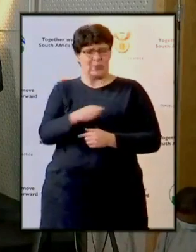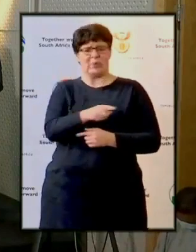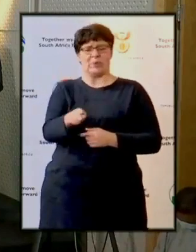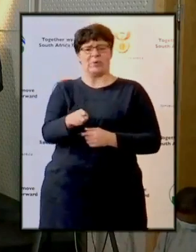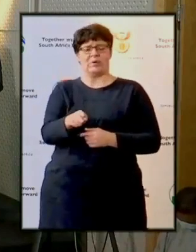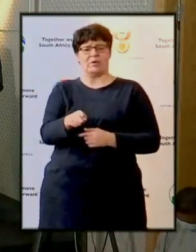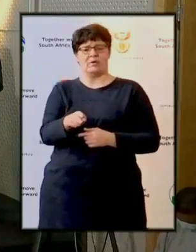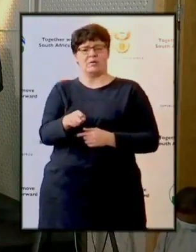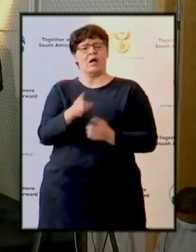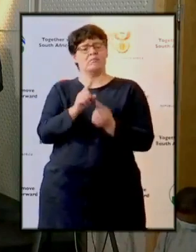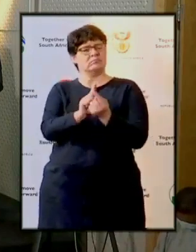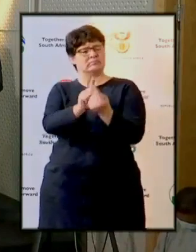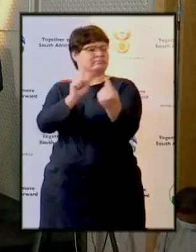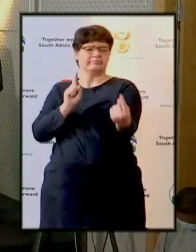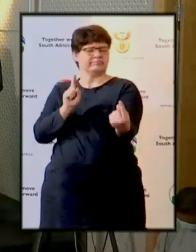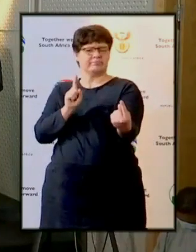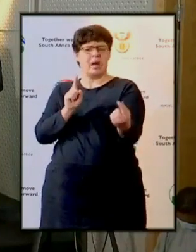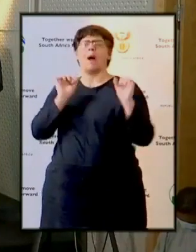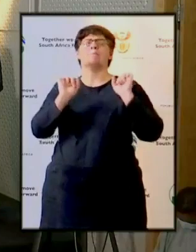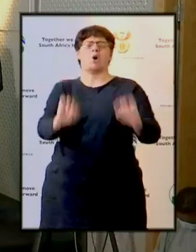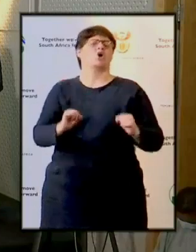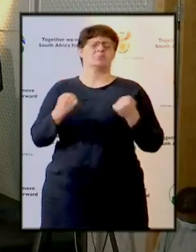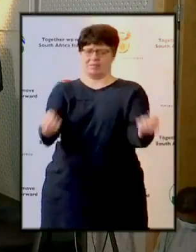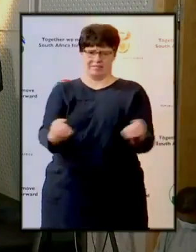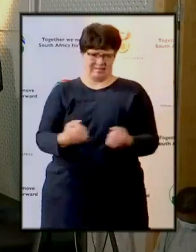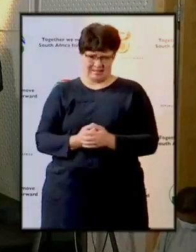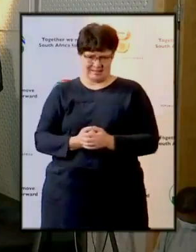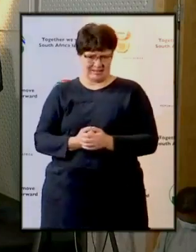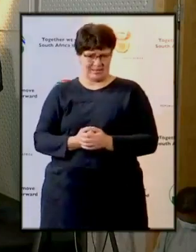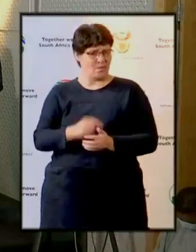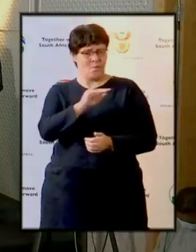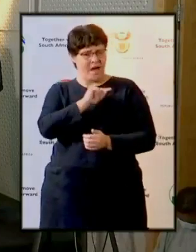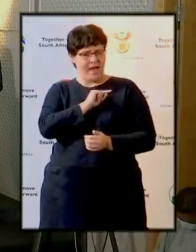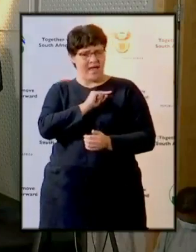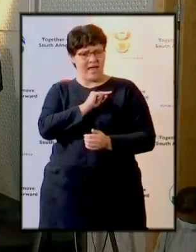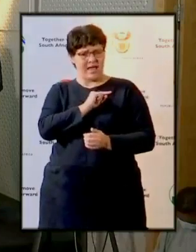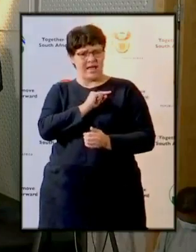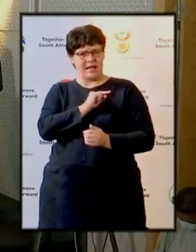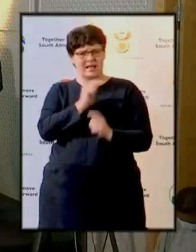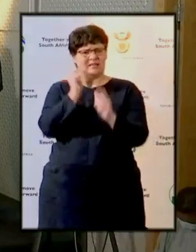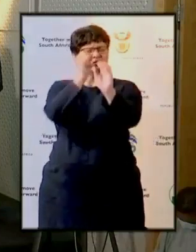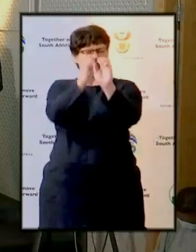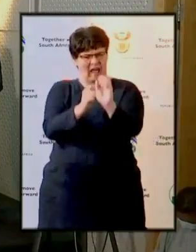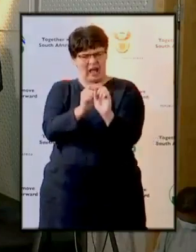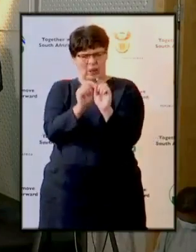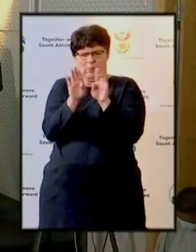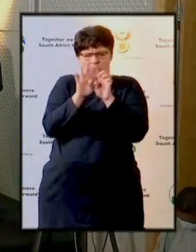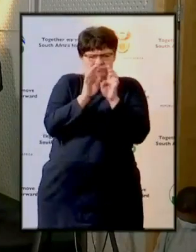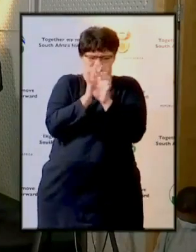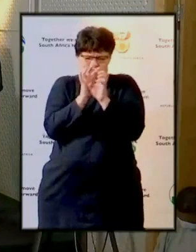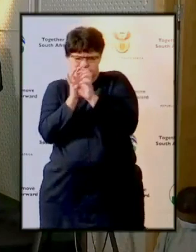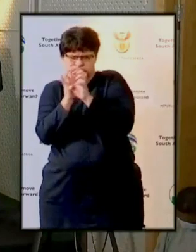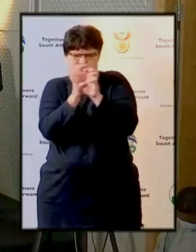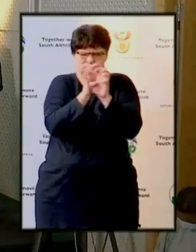where social distancing is virtually is actually impossible because they live in cramped shacks and so on. And